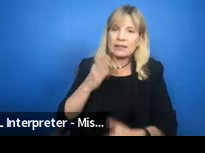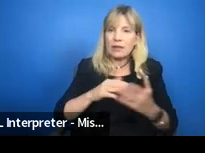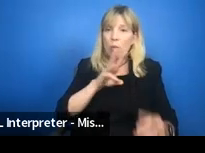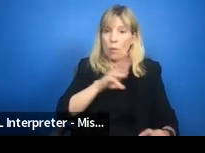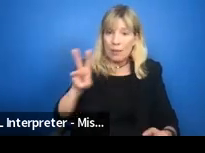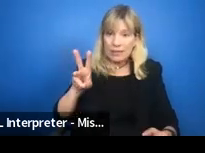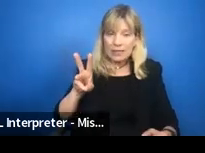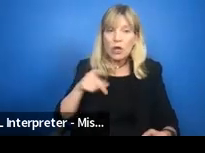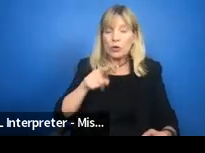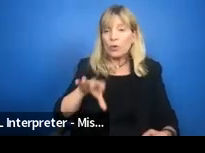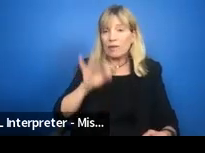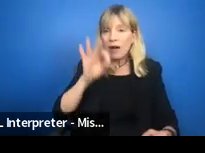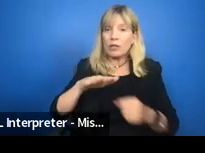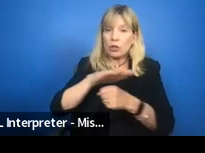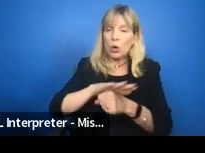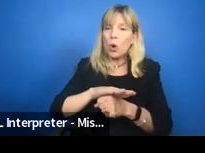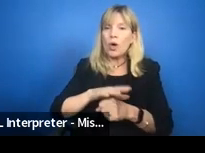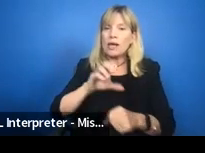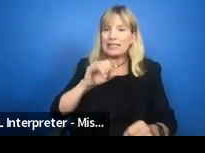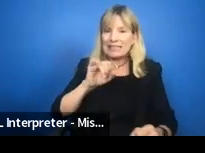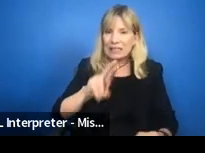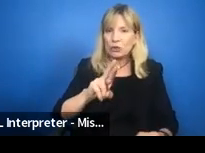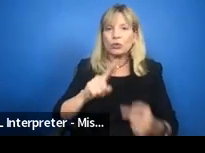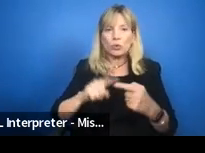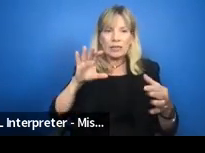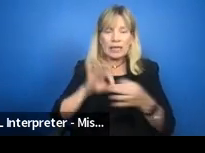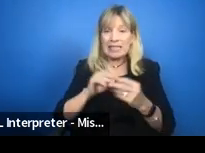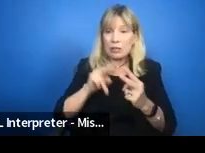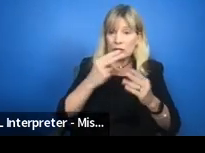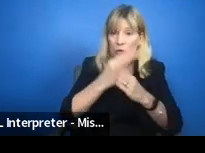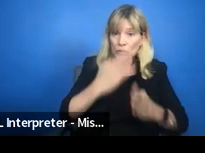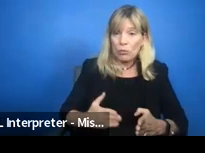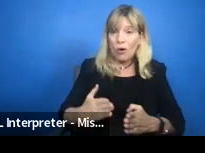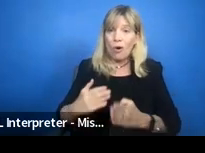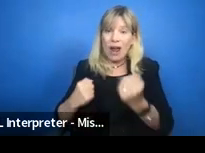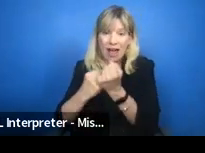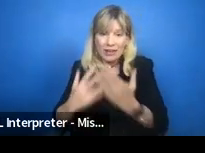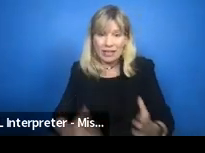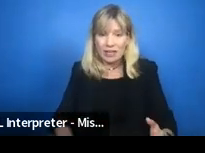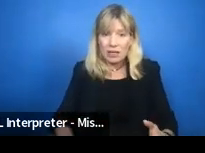here where you can find your local assister to connect, either as a consumer or as an advocate.